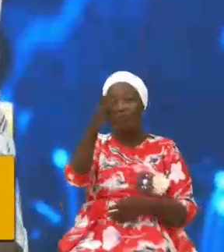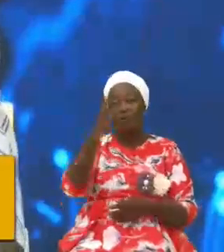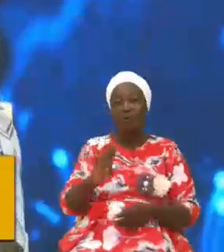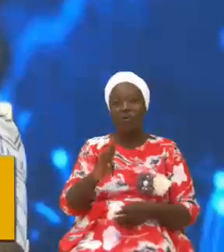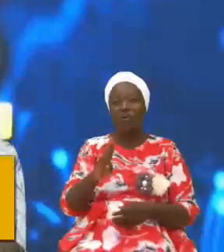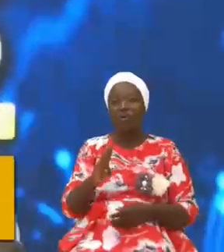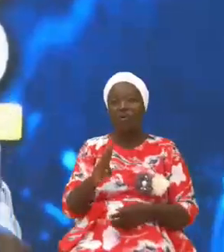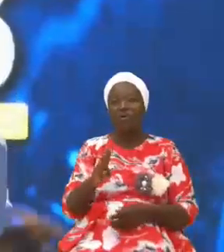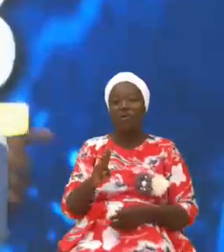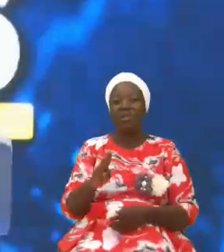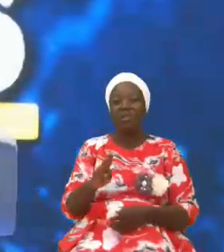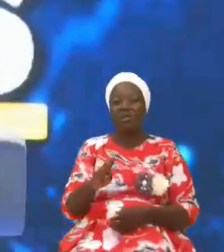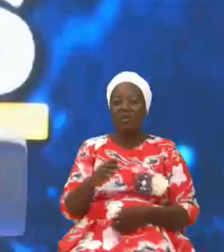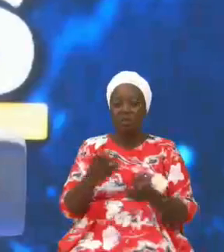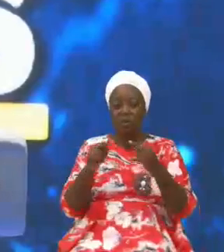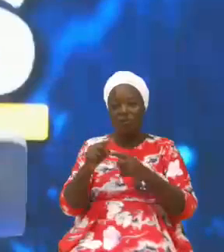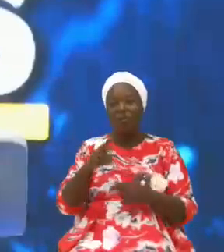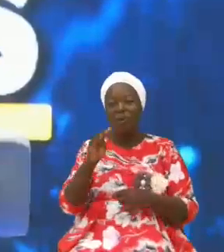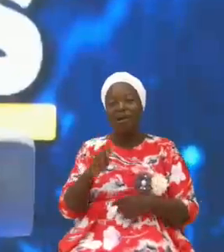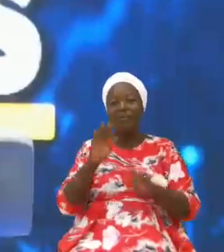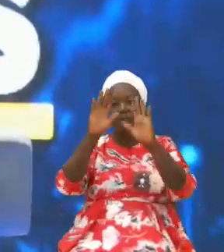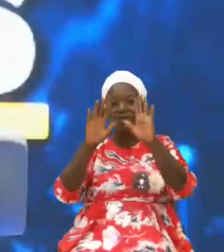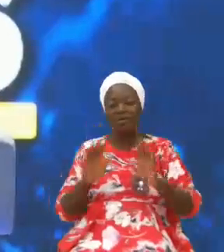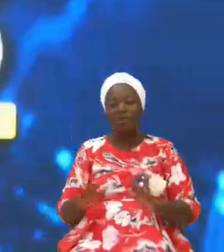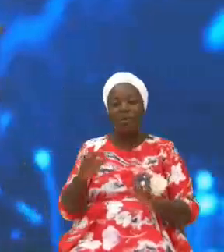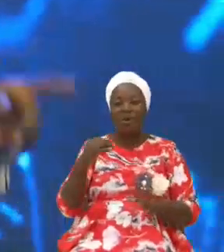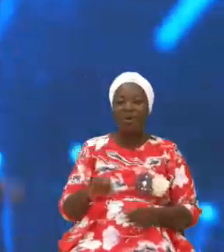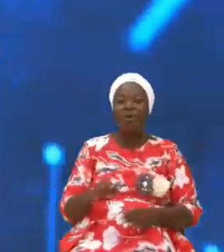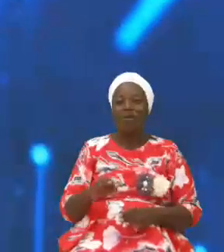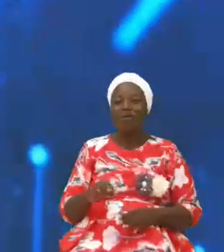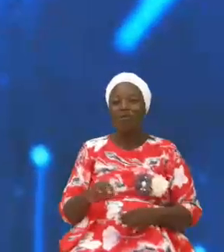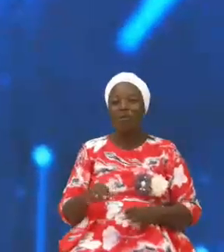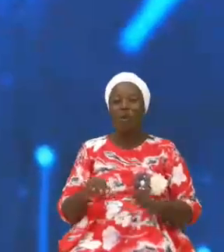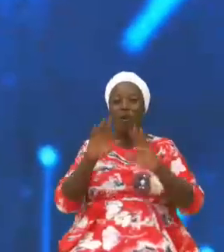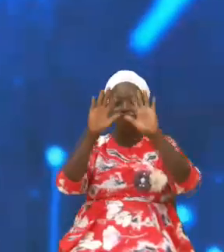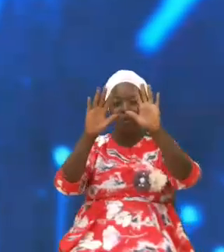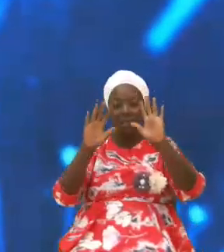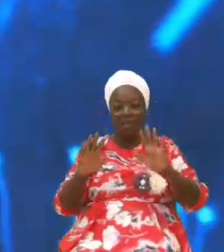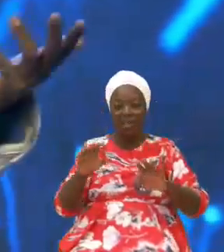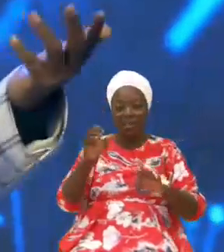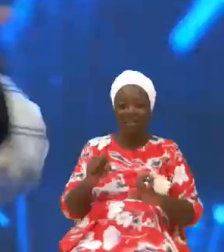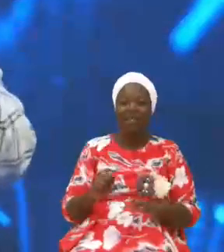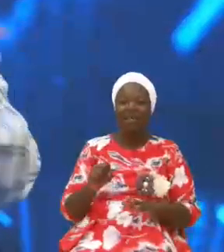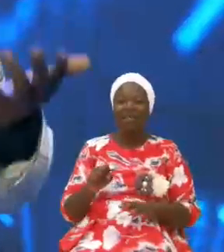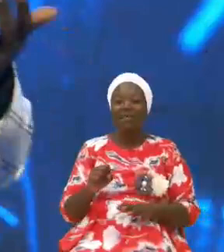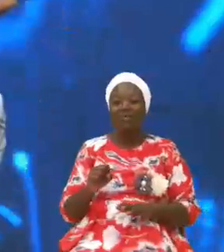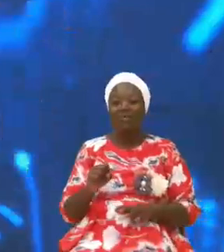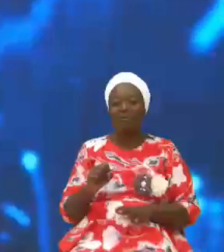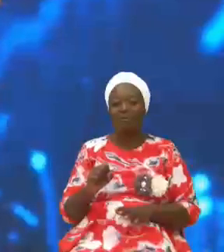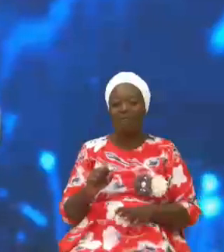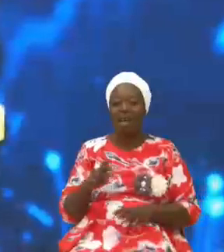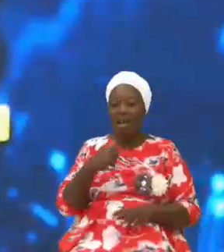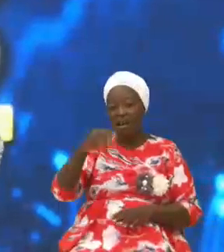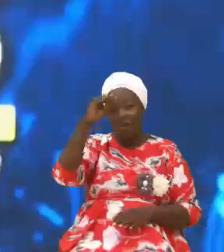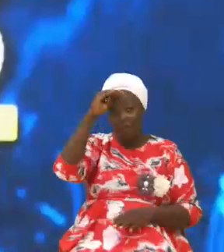God among you by miracles and wonders and signs. A man approved